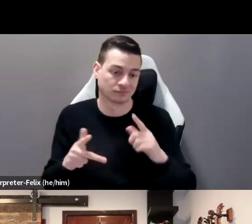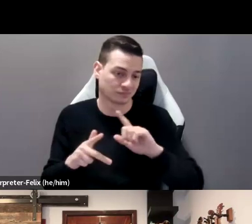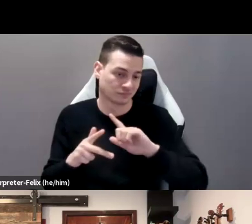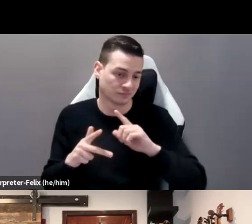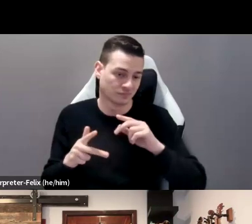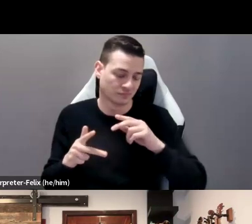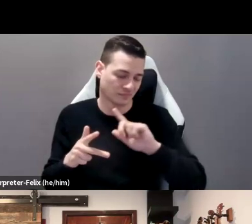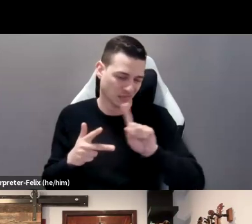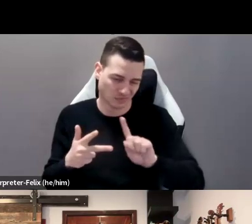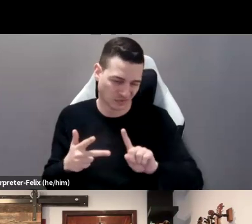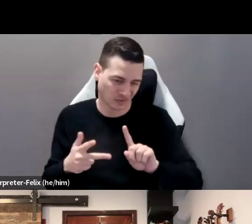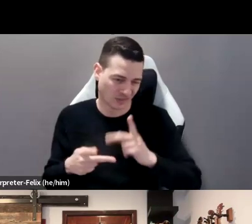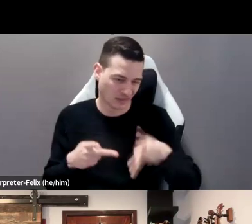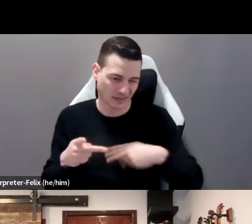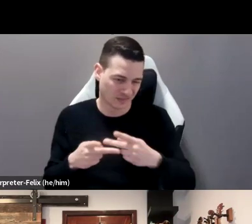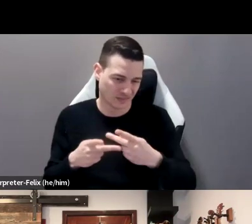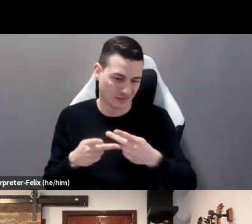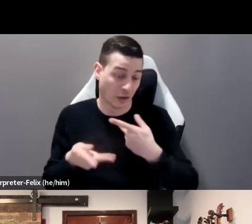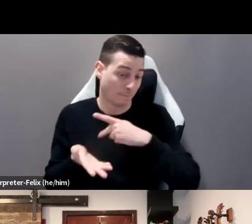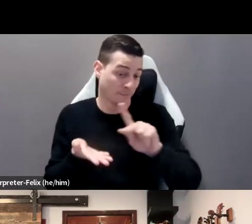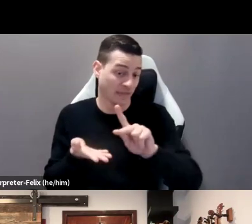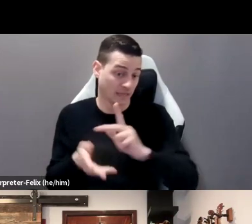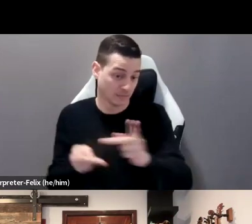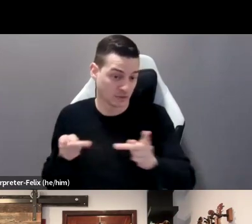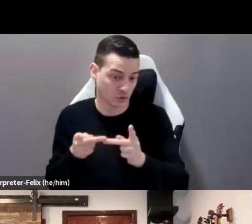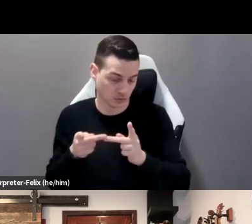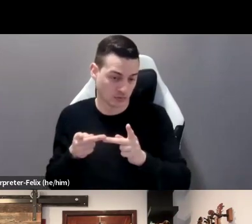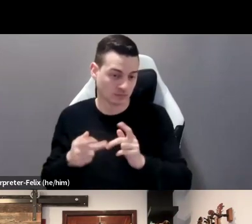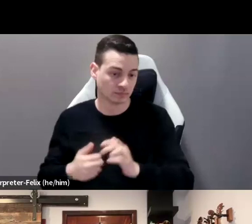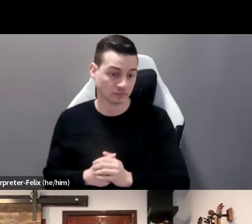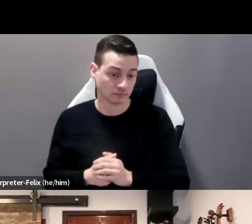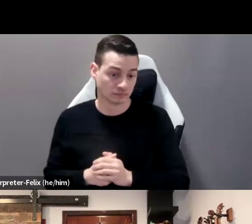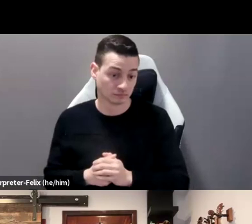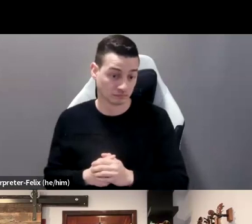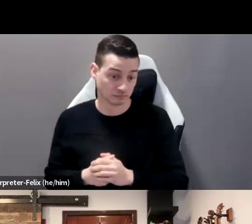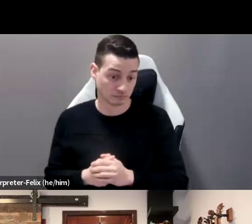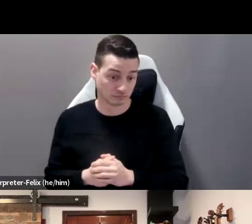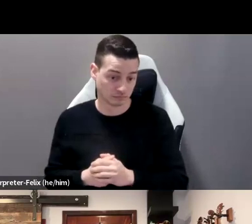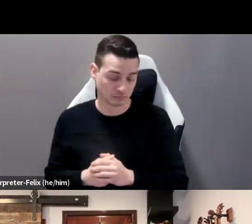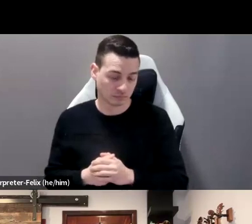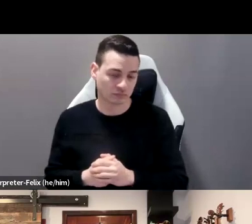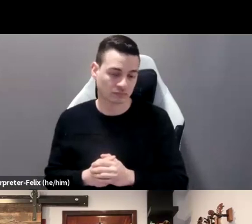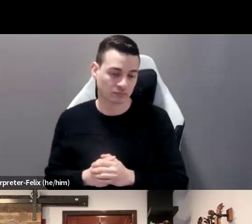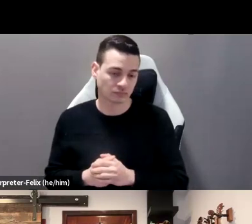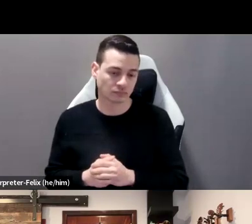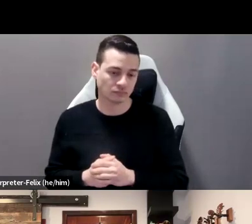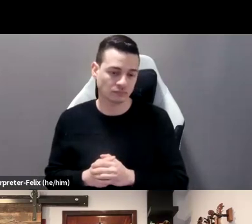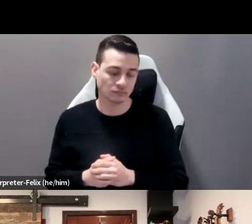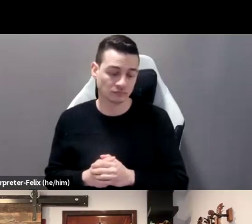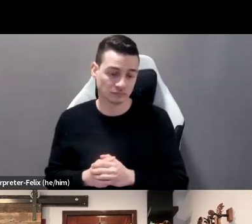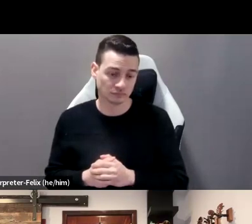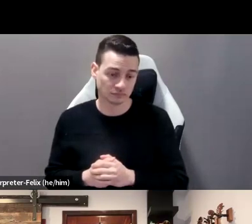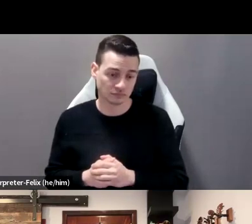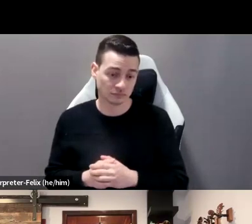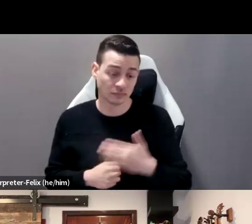of paid titles. So that's in stark contrast to the idea that wellness centers